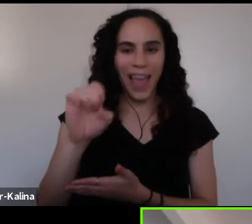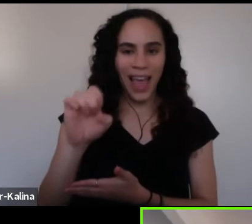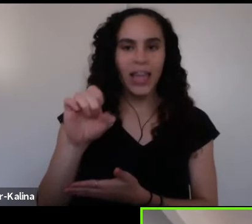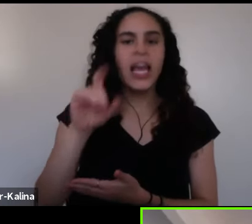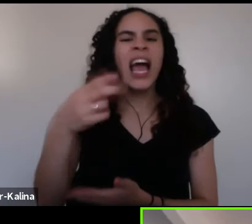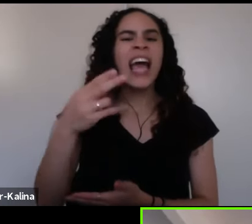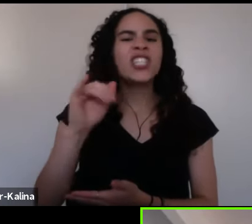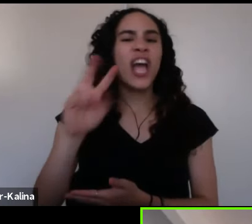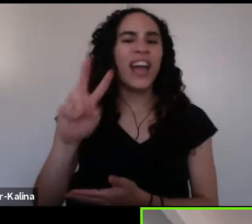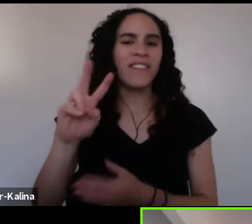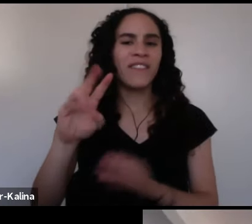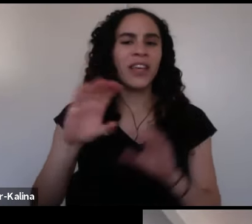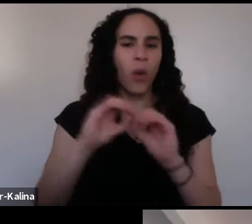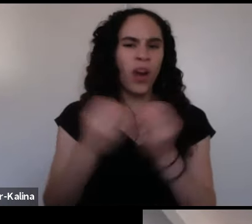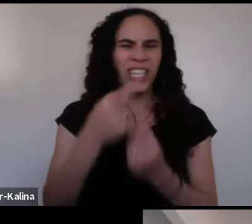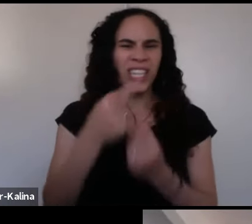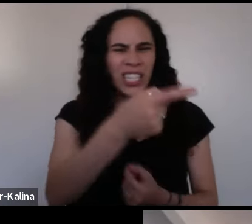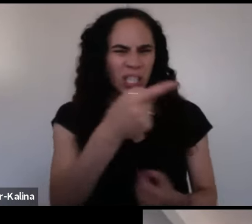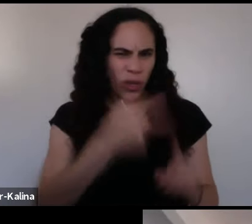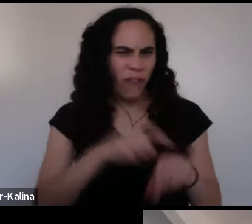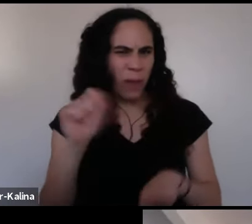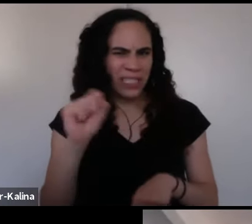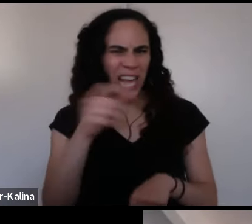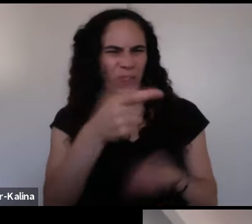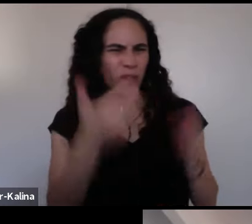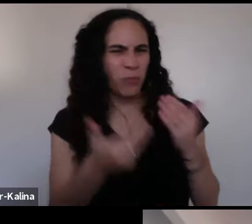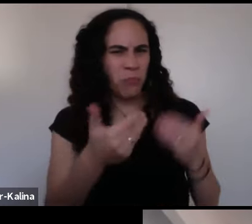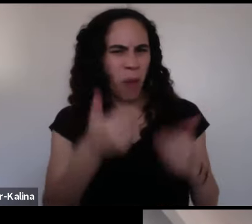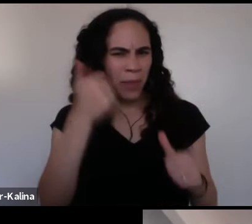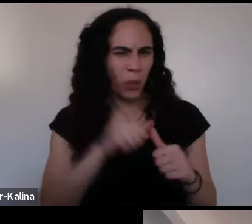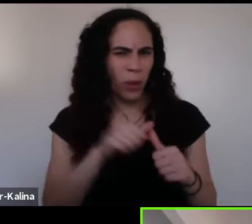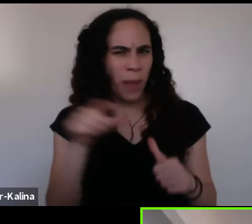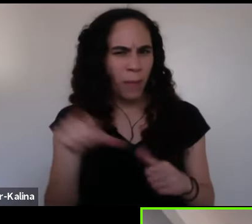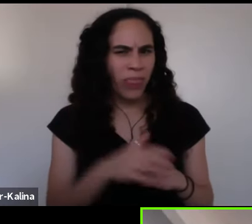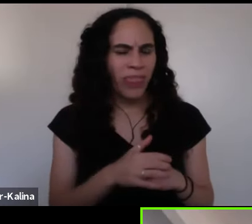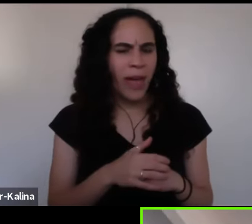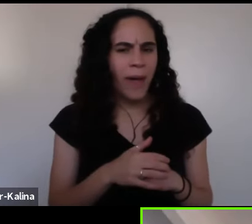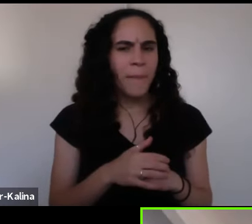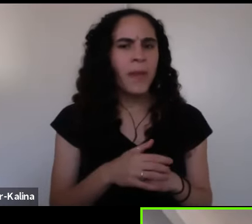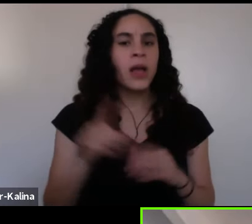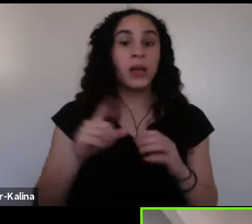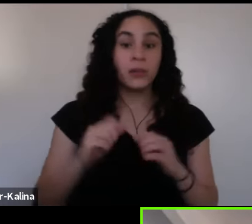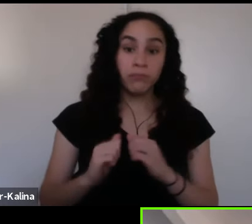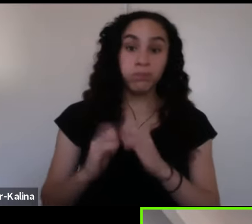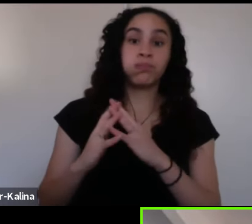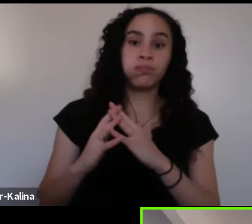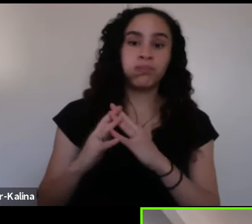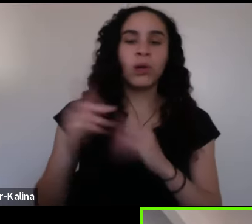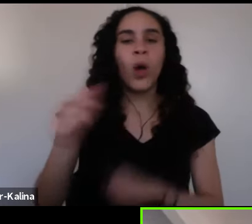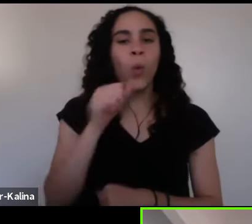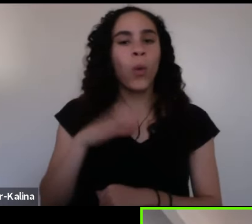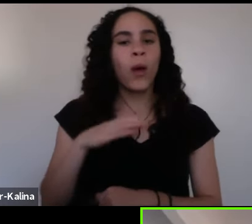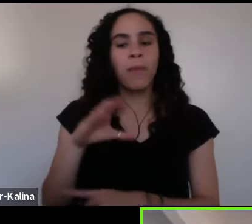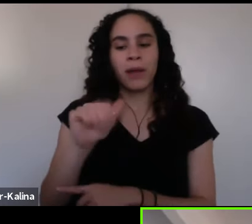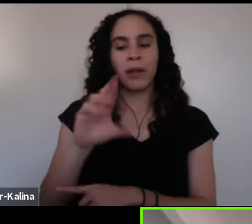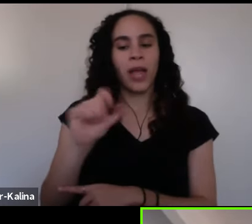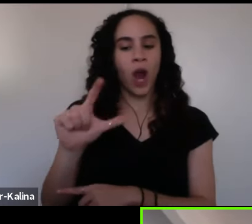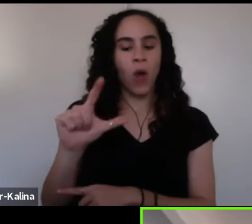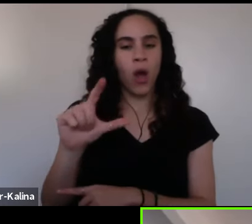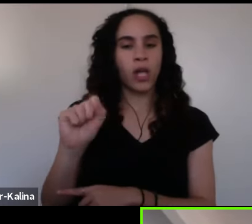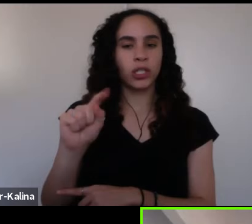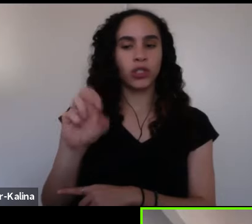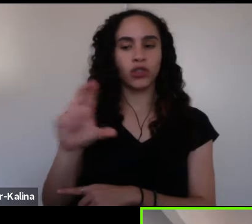from Seattle. You probably remember them. Yeah, I do. And it was started by a woman called Carol Sterling. And